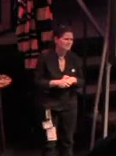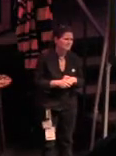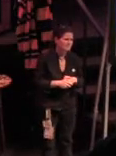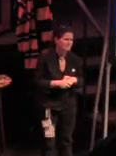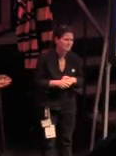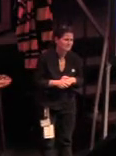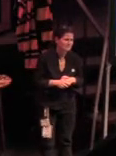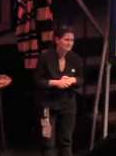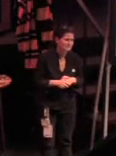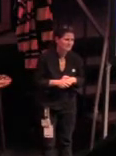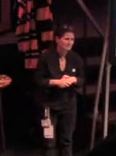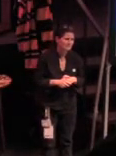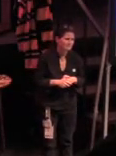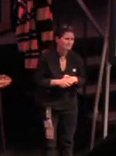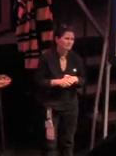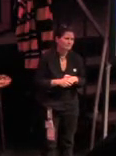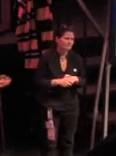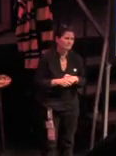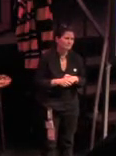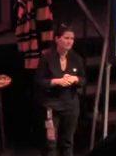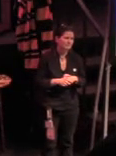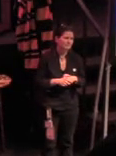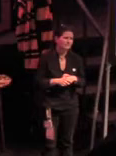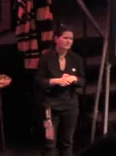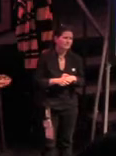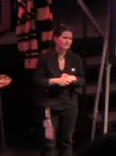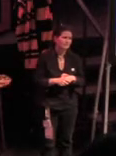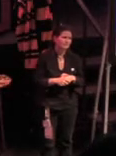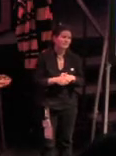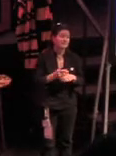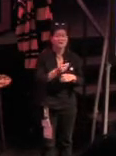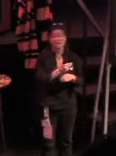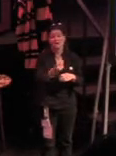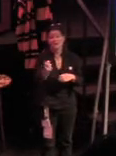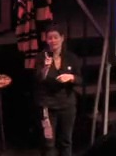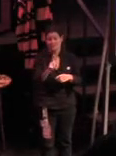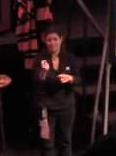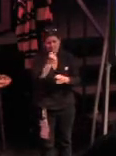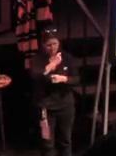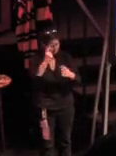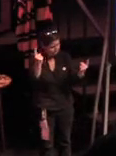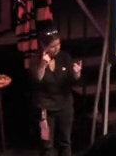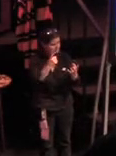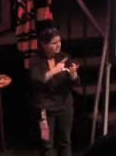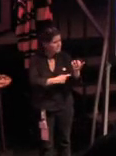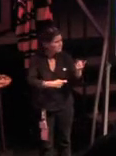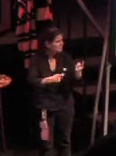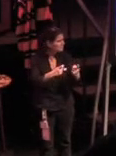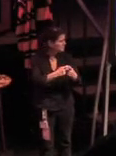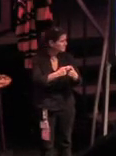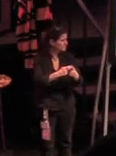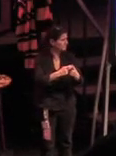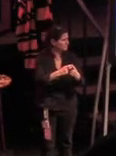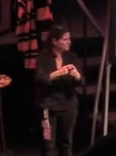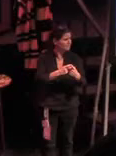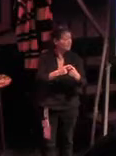for people not familiar with the UK context. So there has been this thing that there is this kid coming from the hood, suddenly becomes